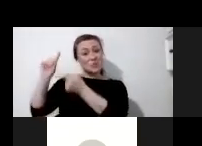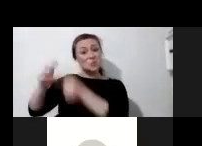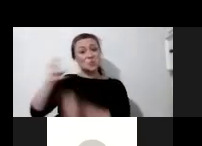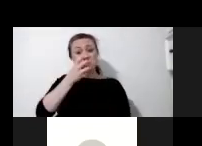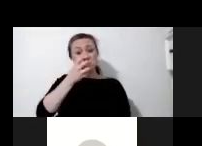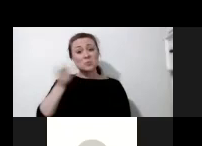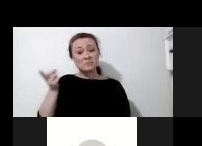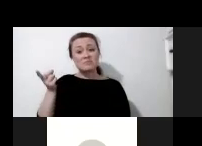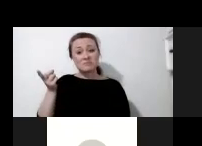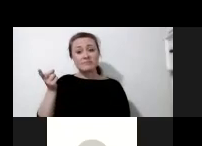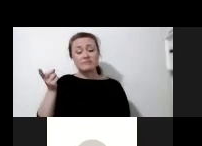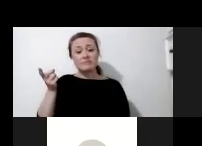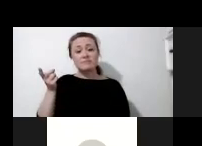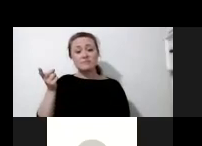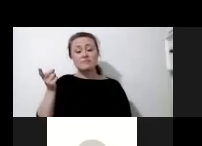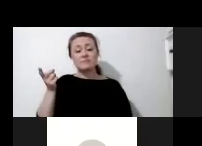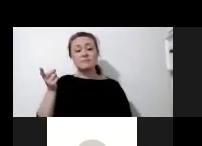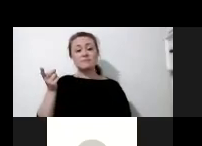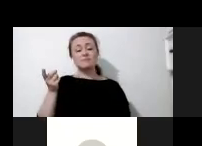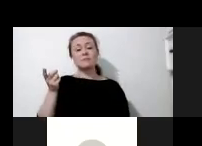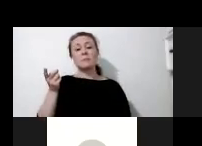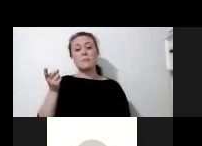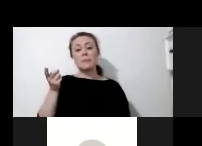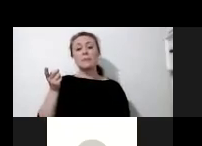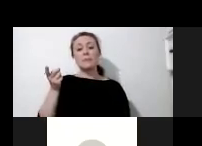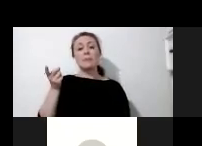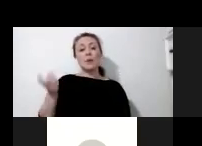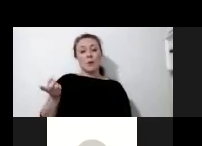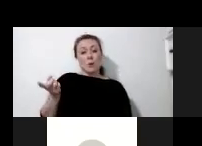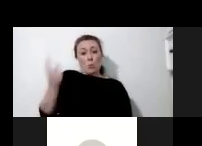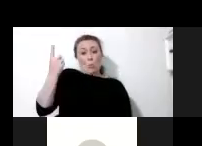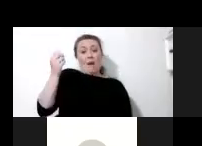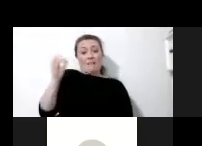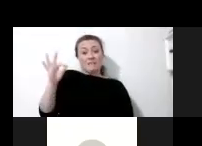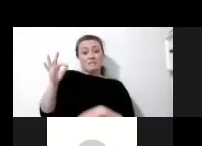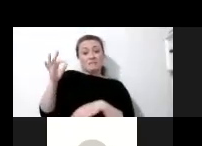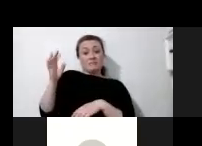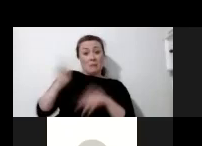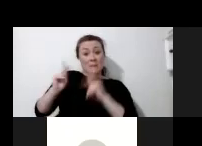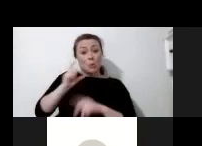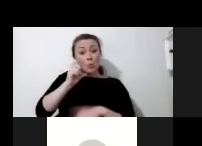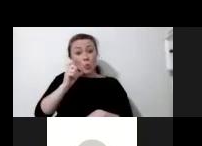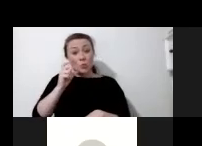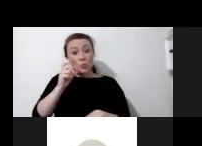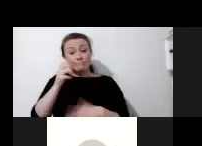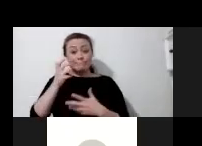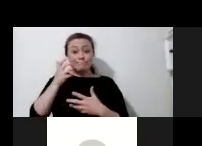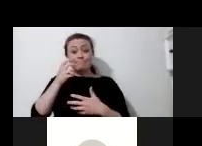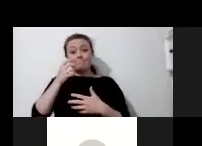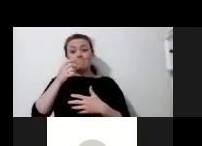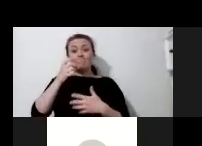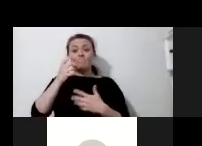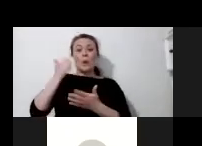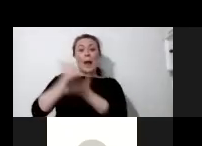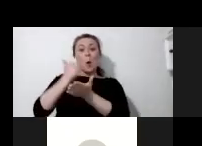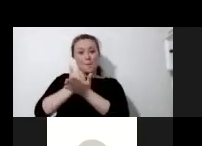the KATH anesthesia residents who followed up on this, and that finally we were able to get this picture.